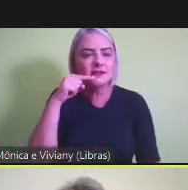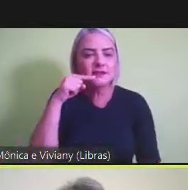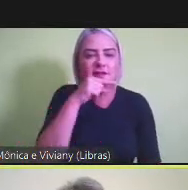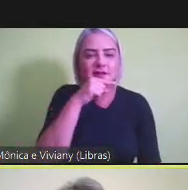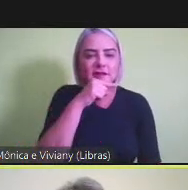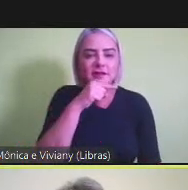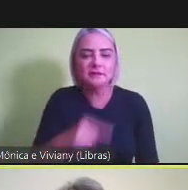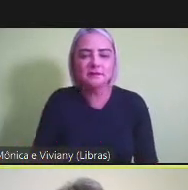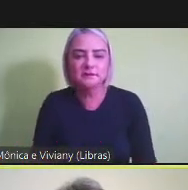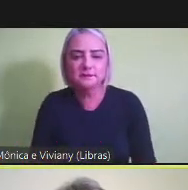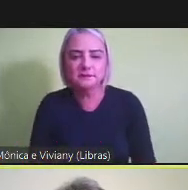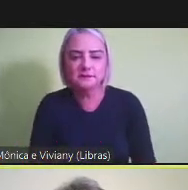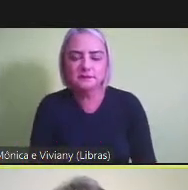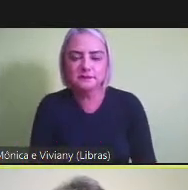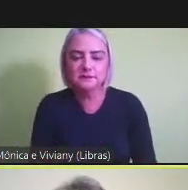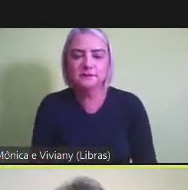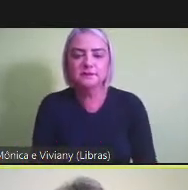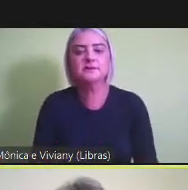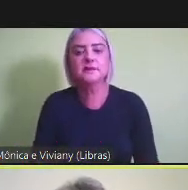Next slide.